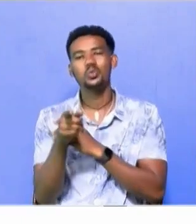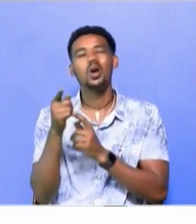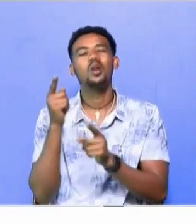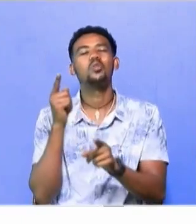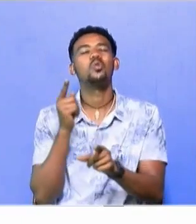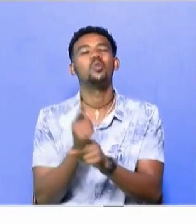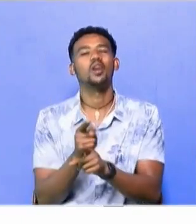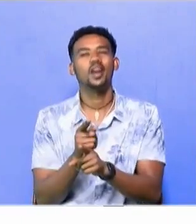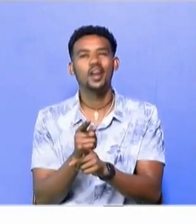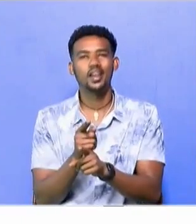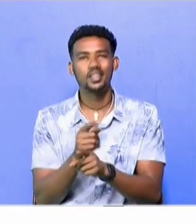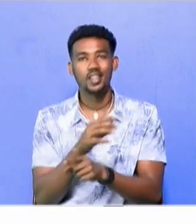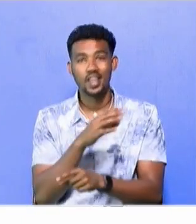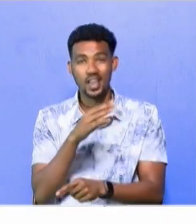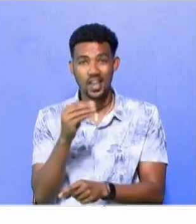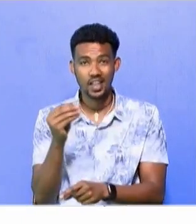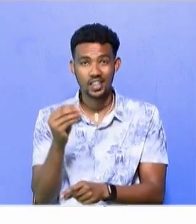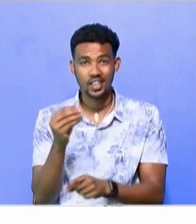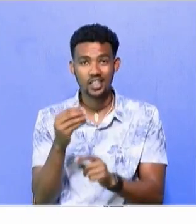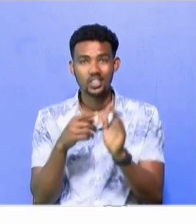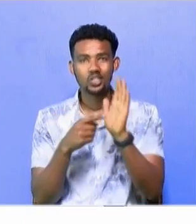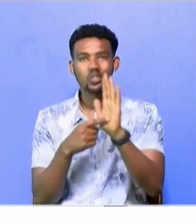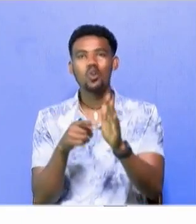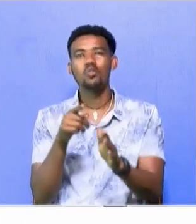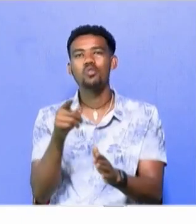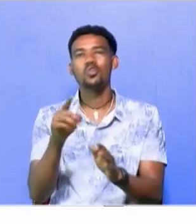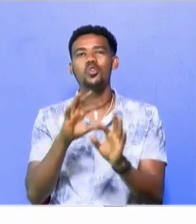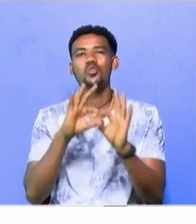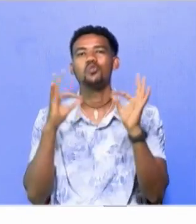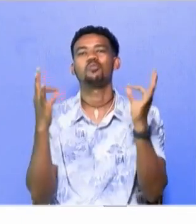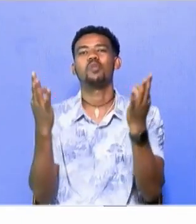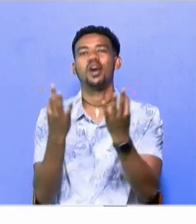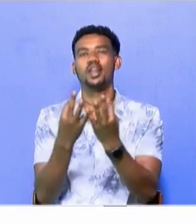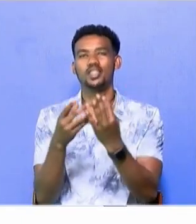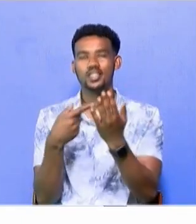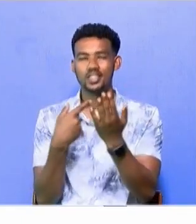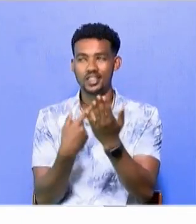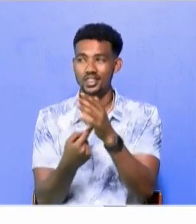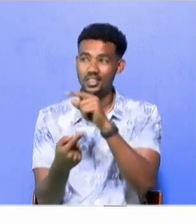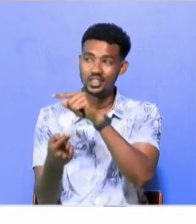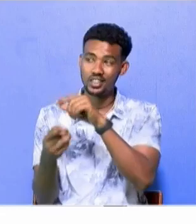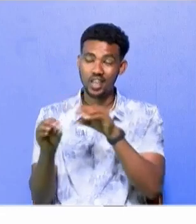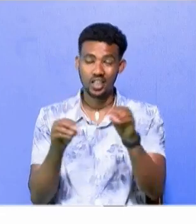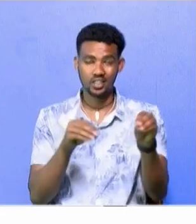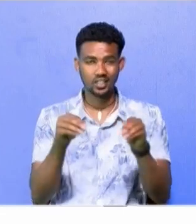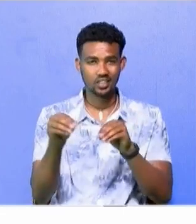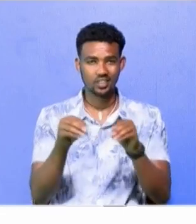correct. And also, show for your parents this action.